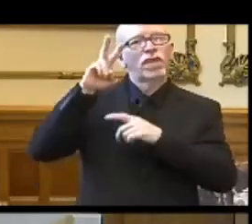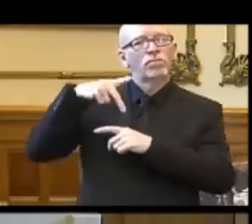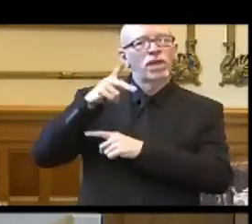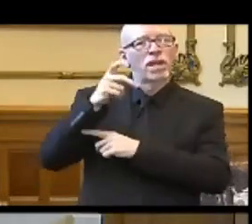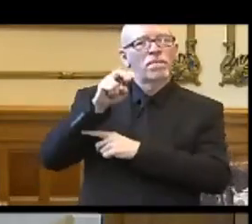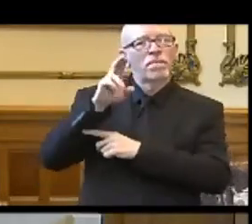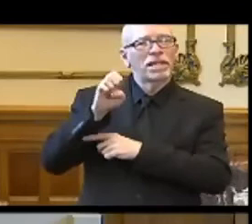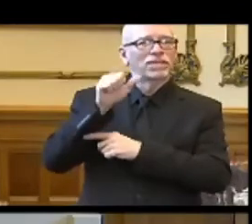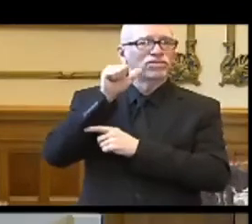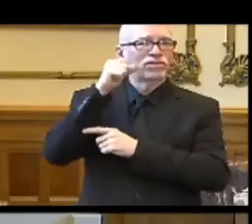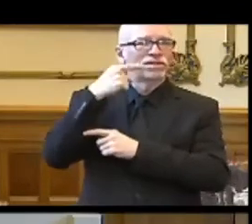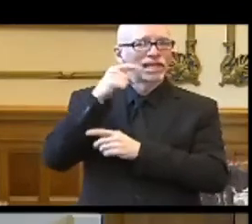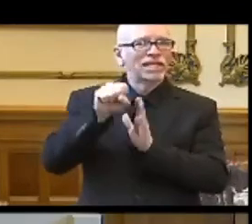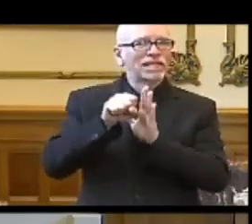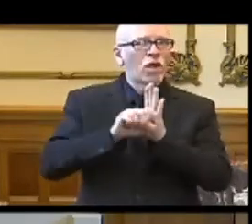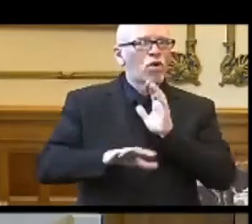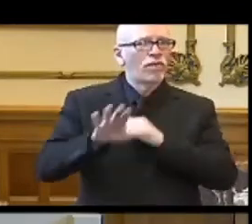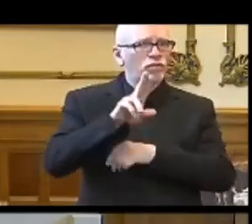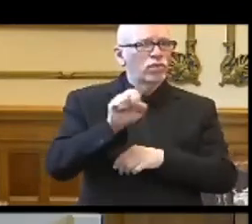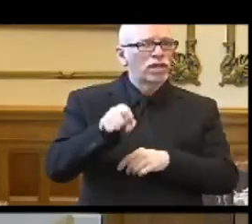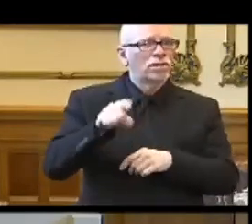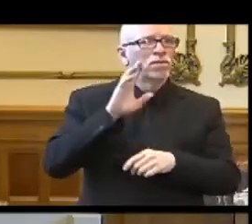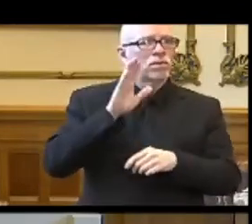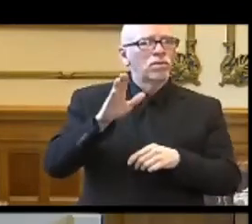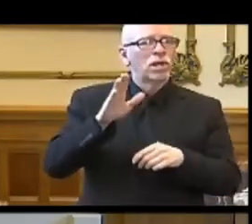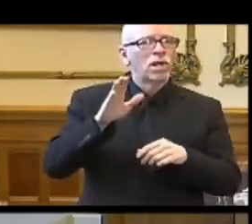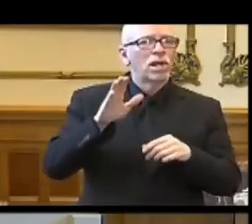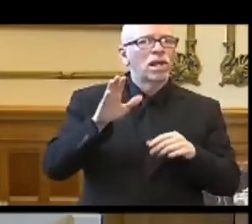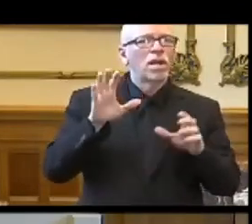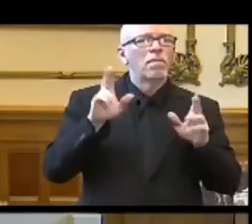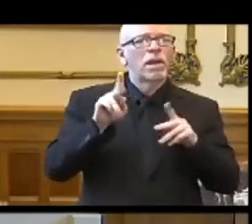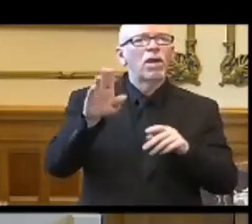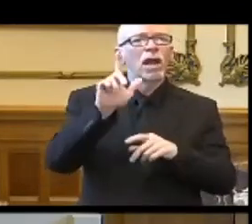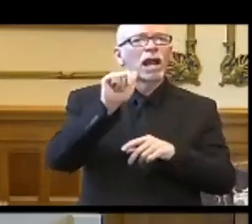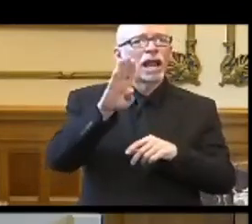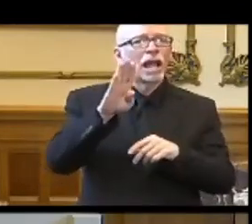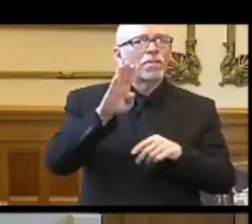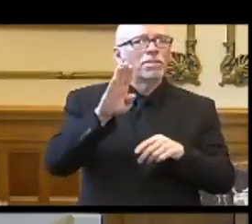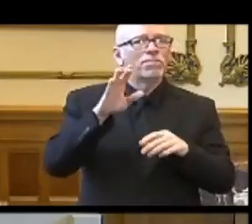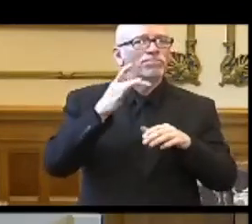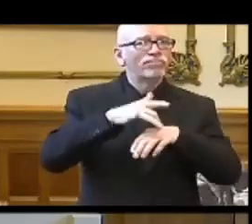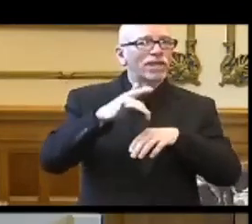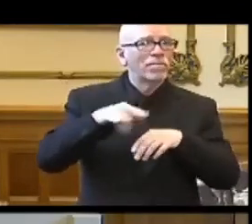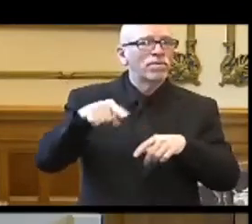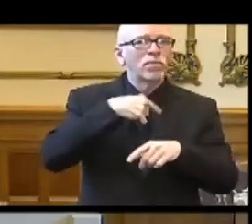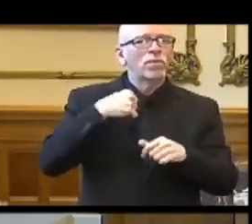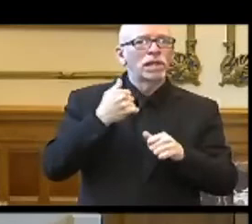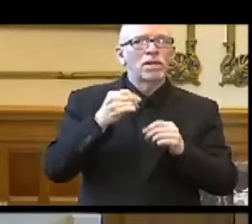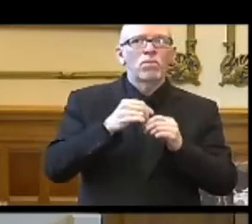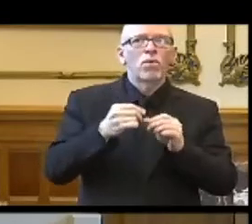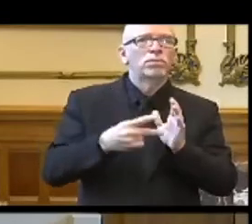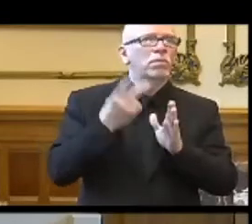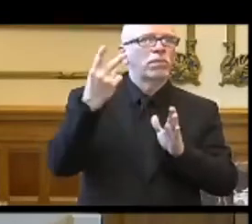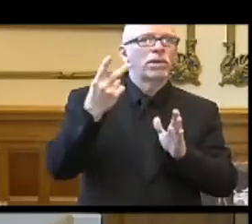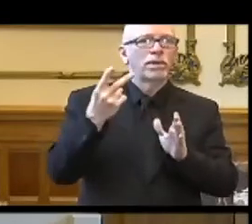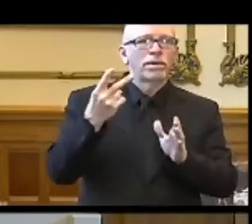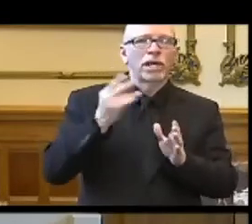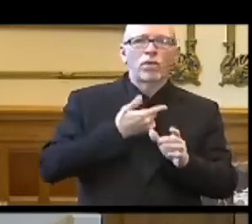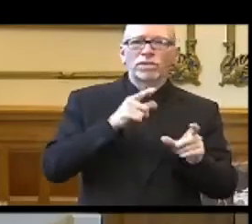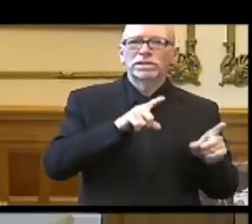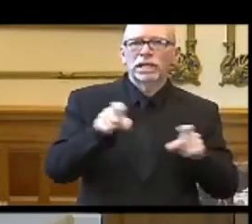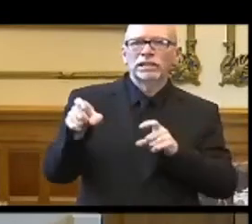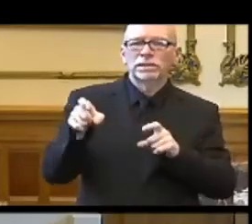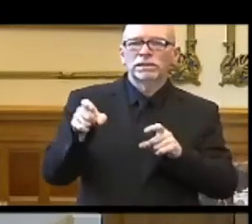yesterday that if states around the country will activate all of their laboratories available, that we could more than double the